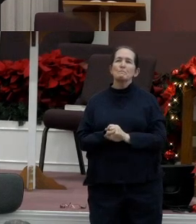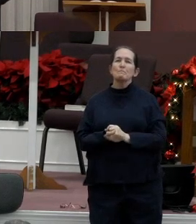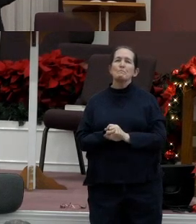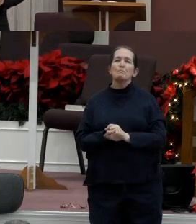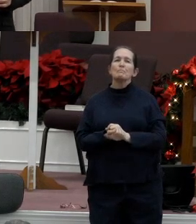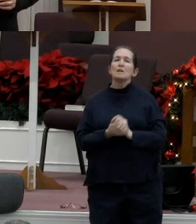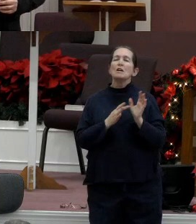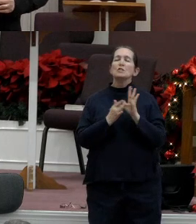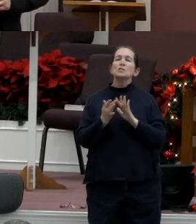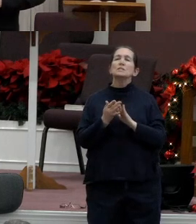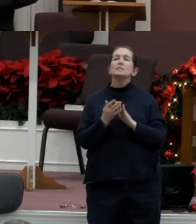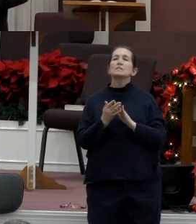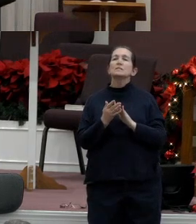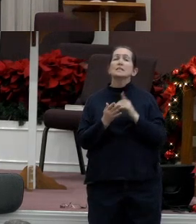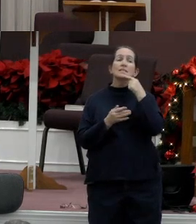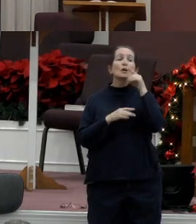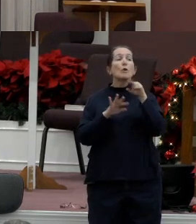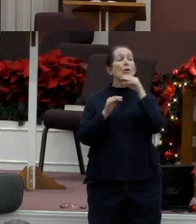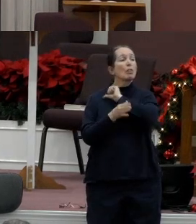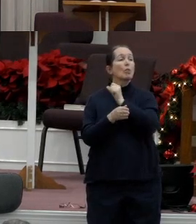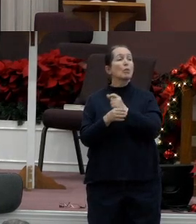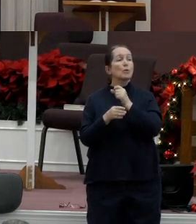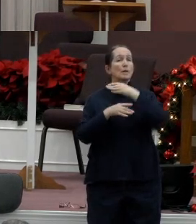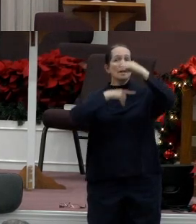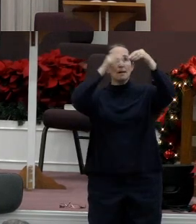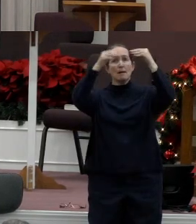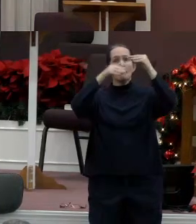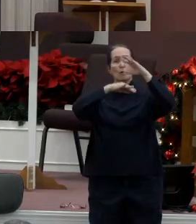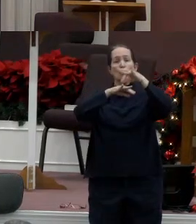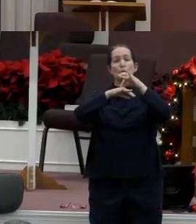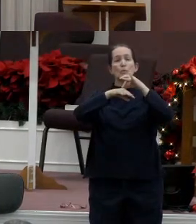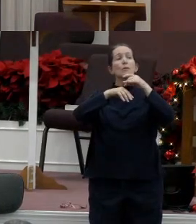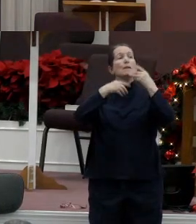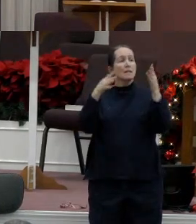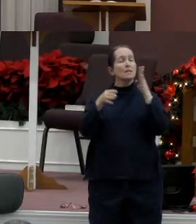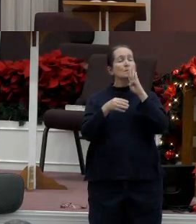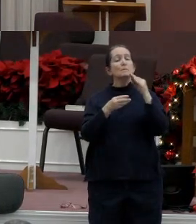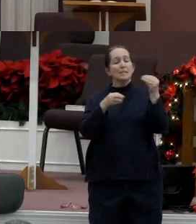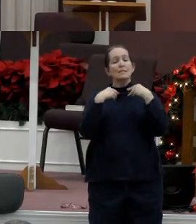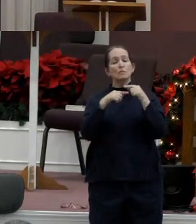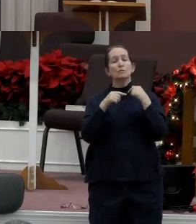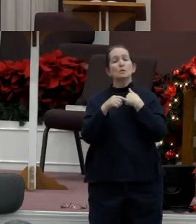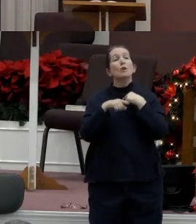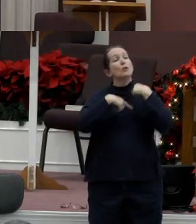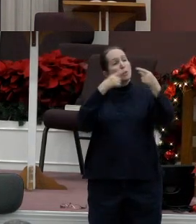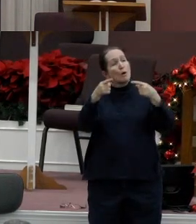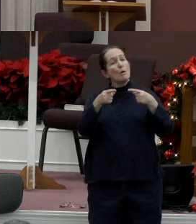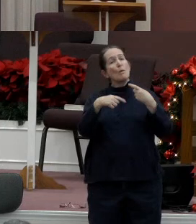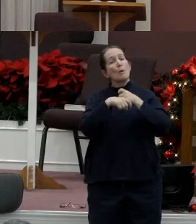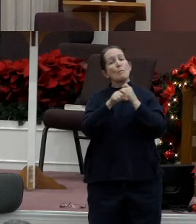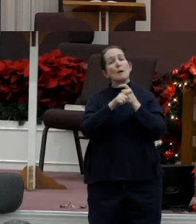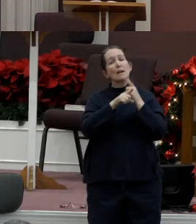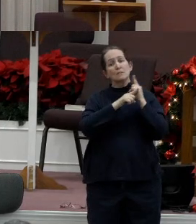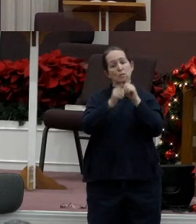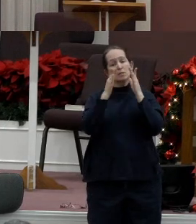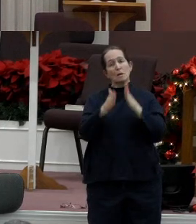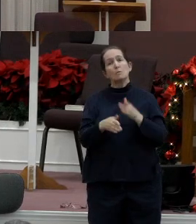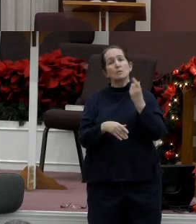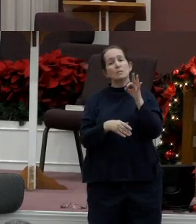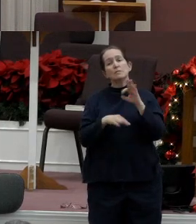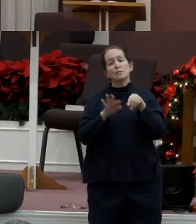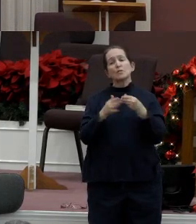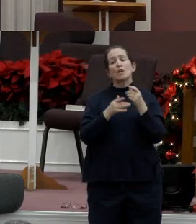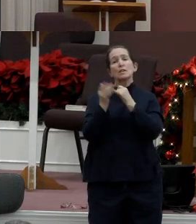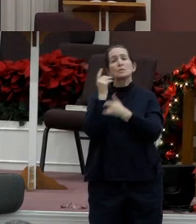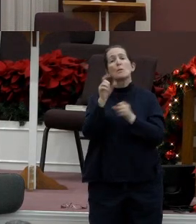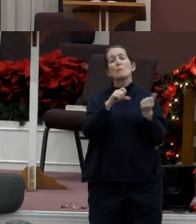Jesus said, "All authority in heaven and on earth has been given to me. Go, therefore, and make disciples of all nations, baptizing them